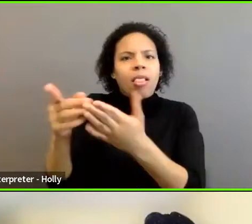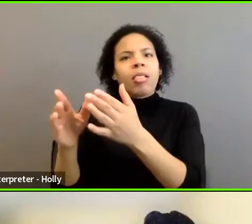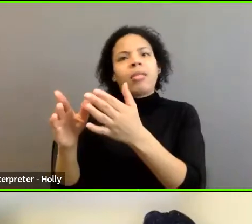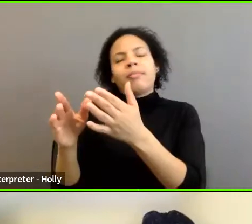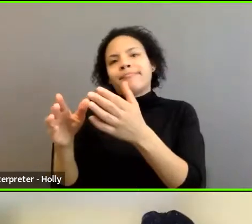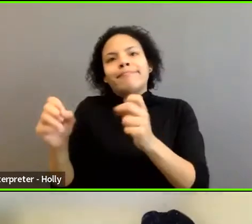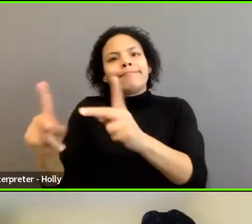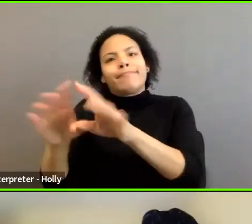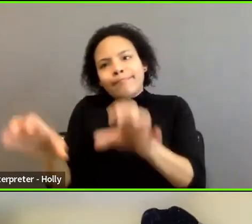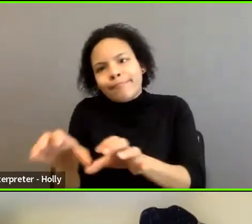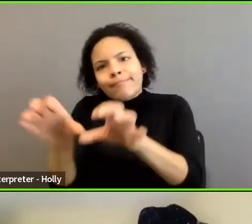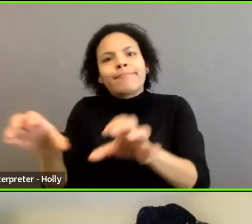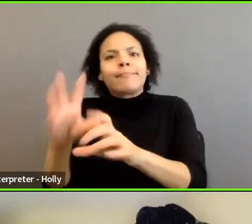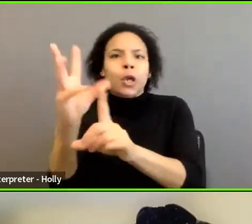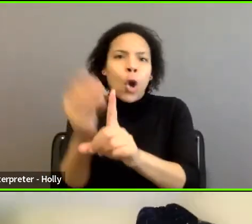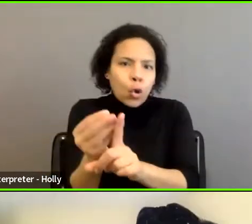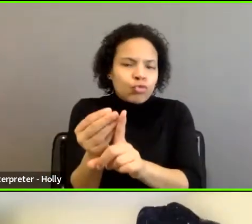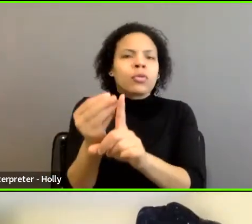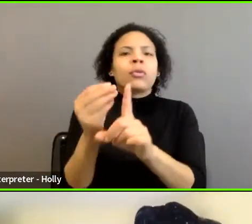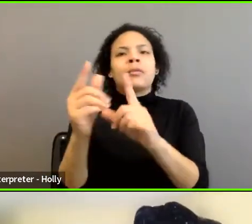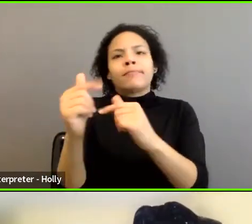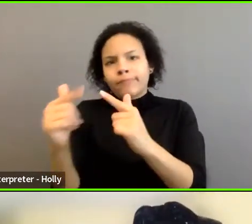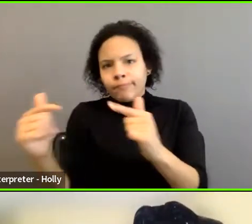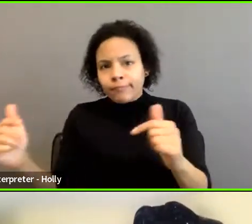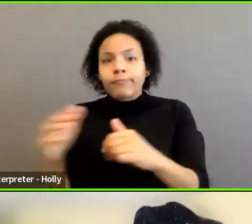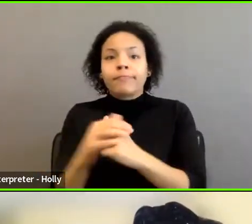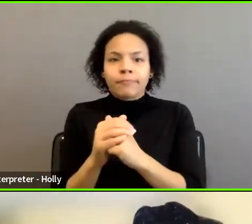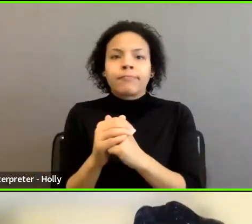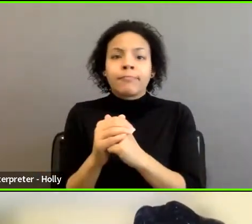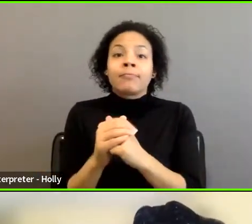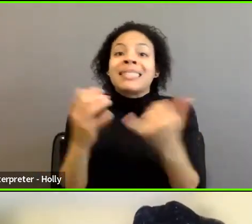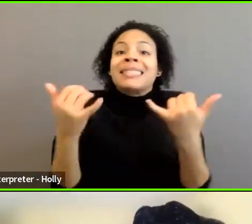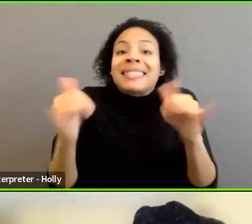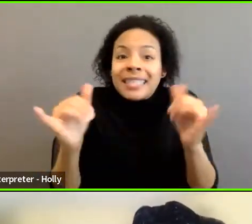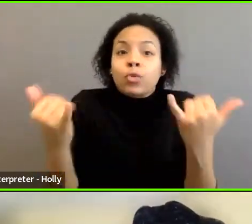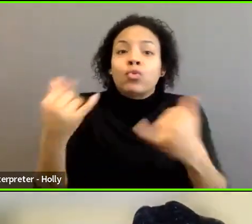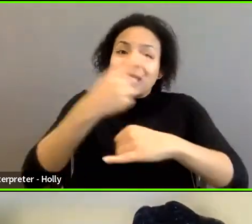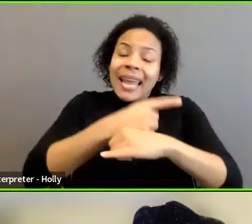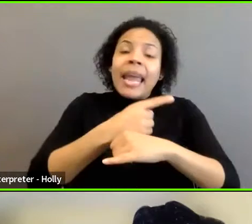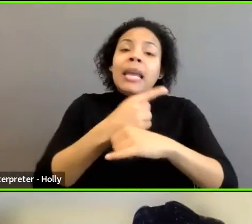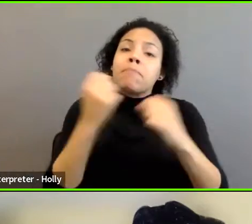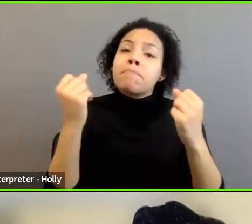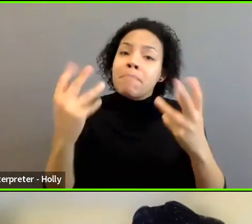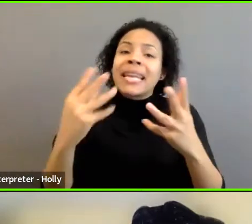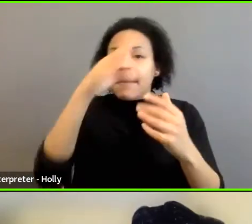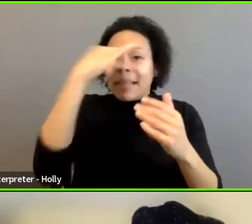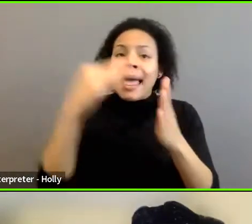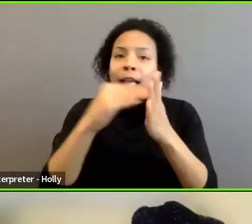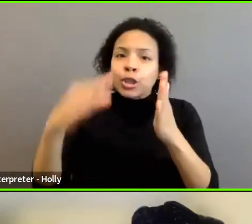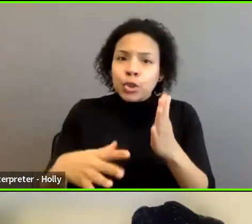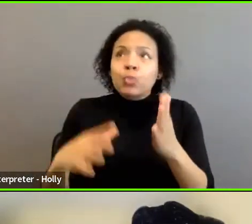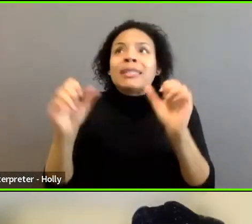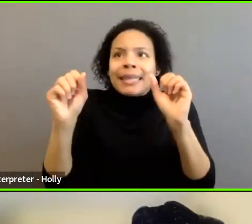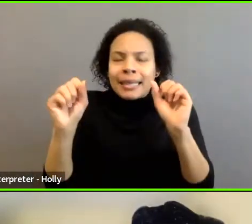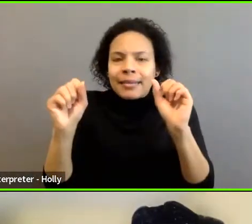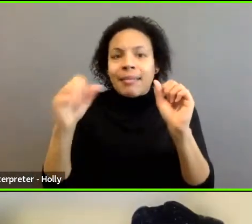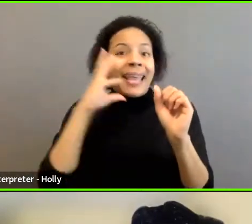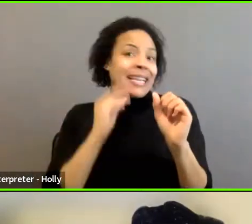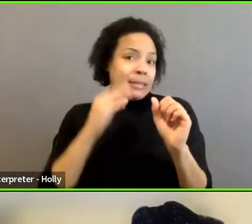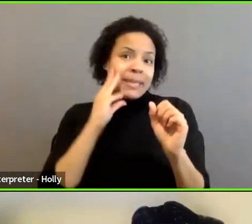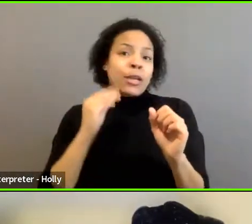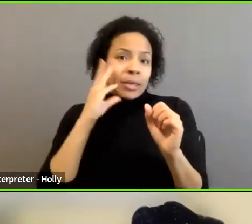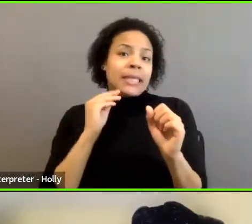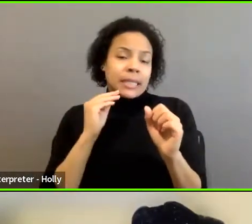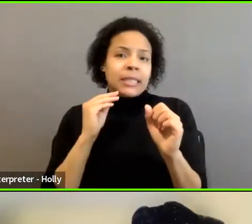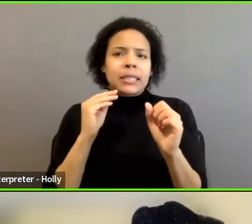are many students that can still speak to those types of exclusions. So some of the things very tangibly